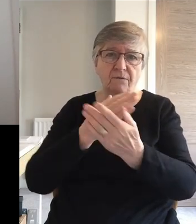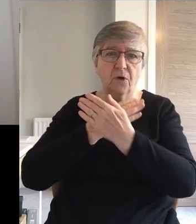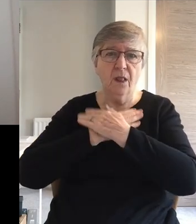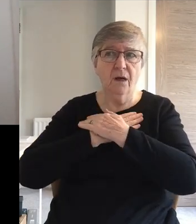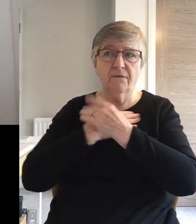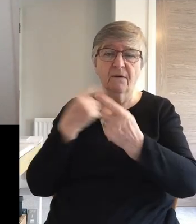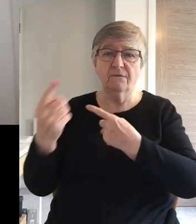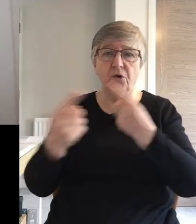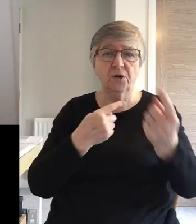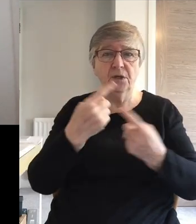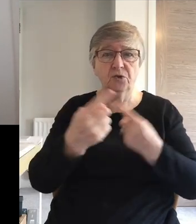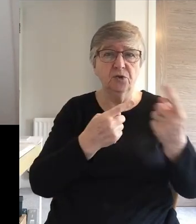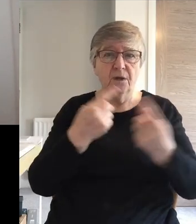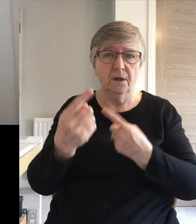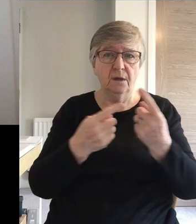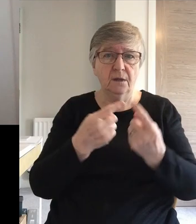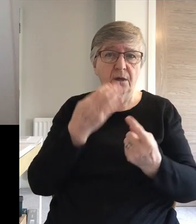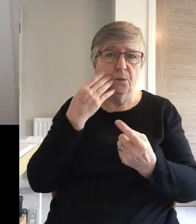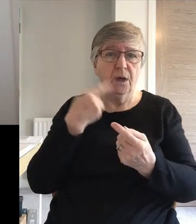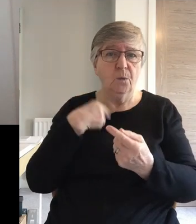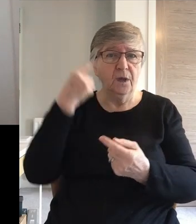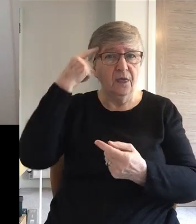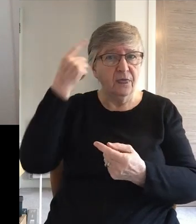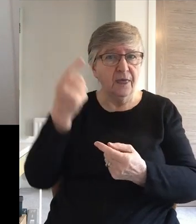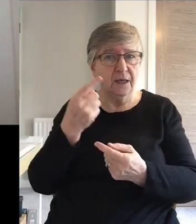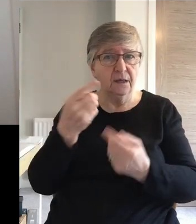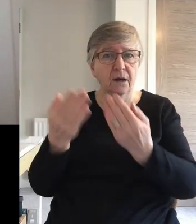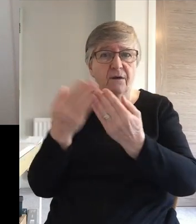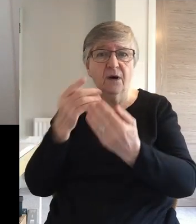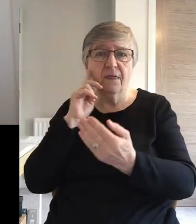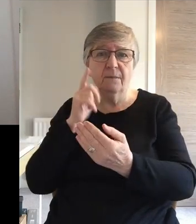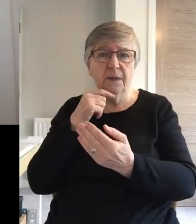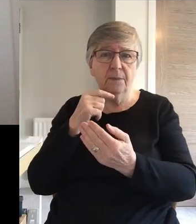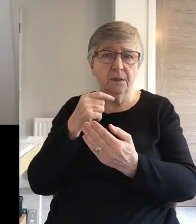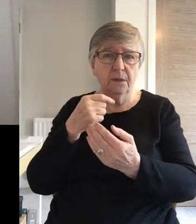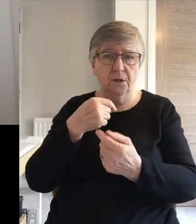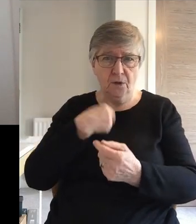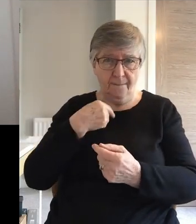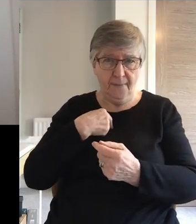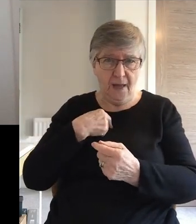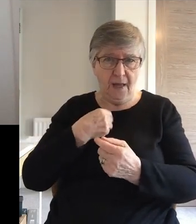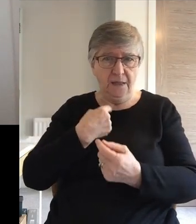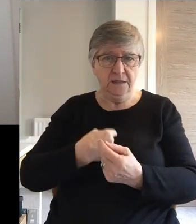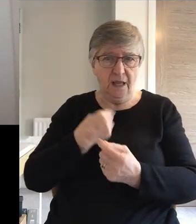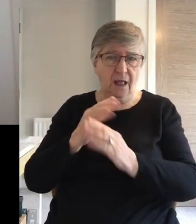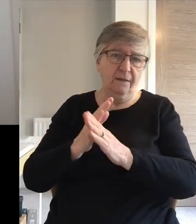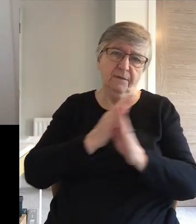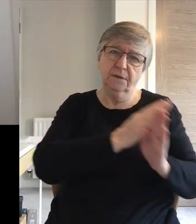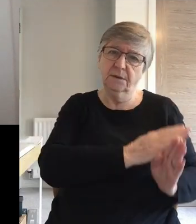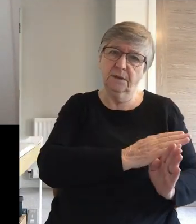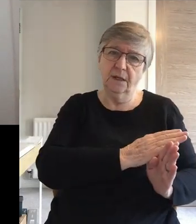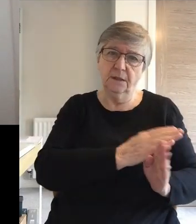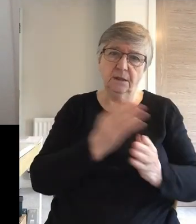other, whatever we think of them, putting our differences aside. Give us